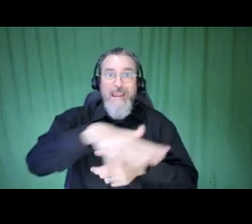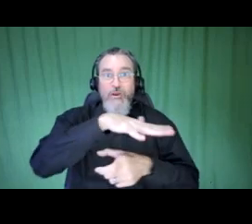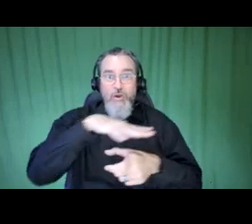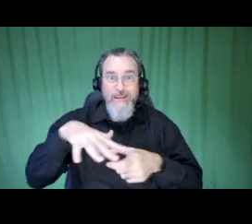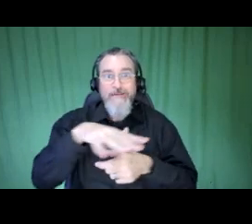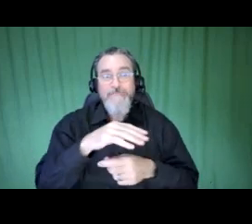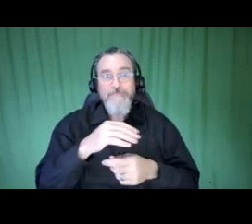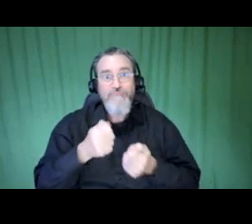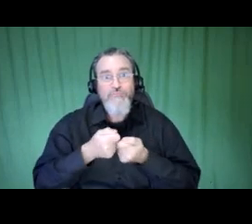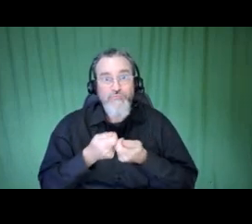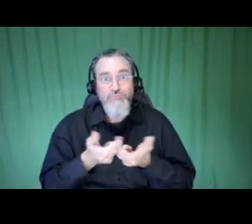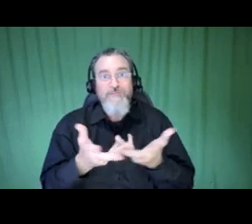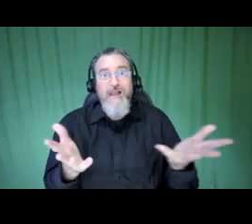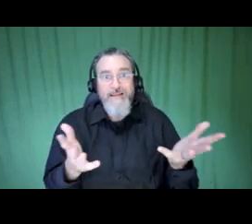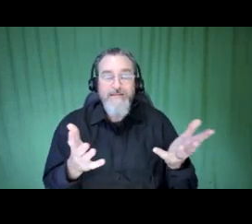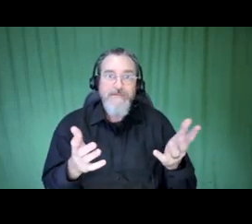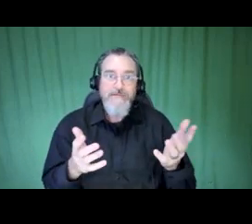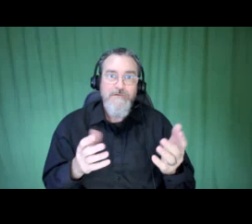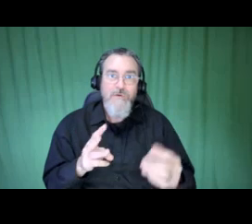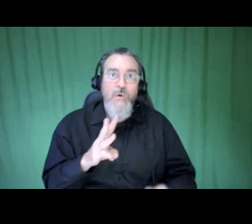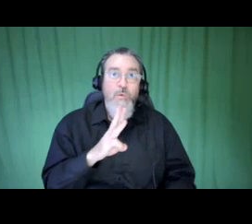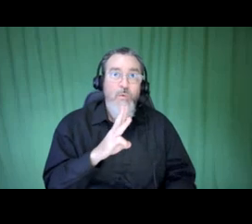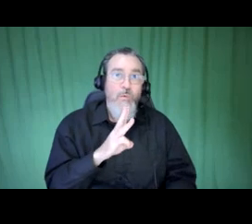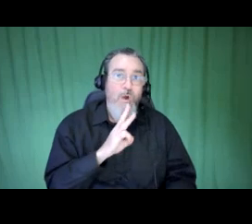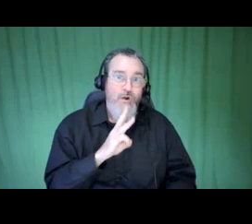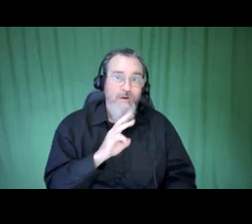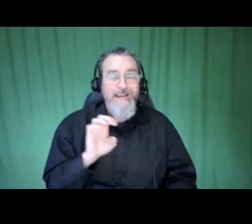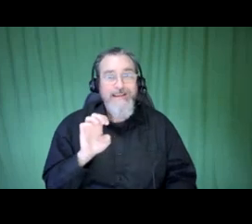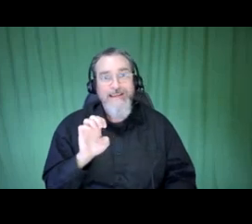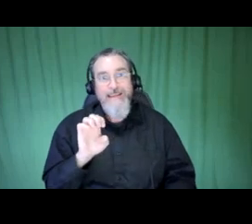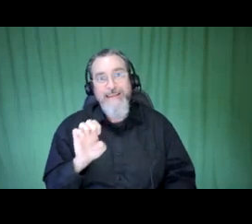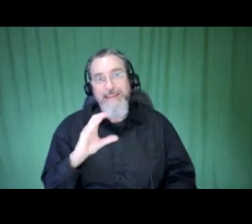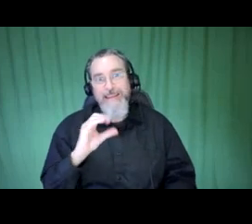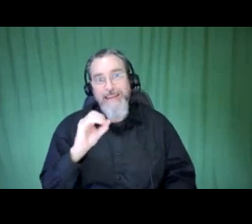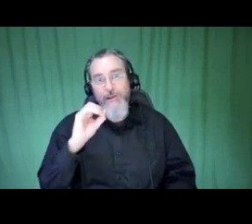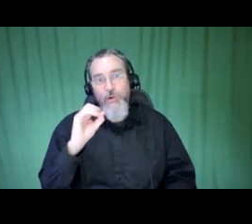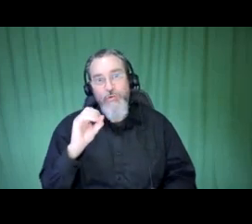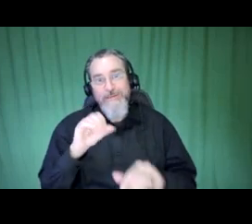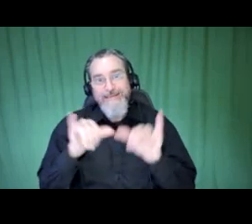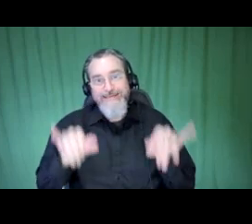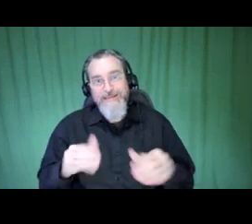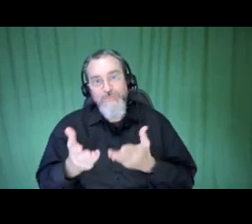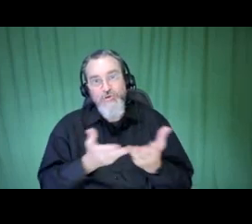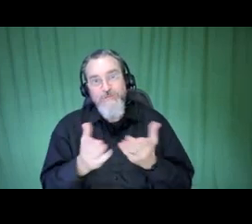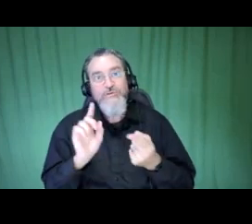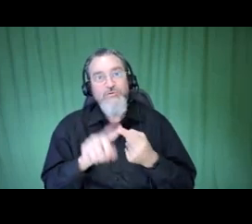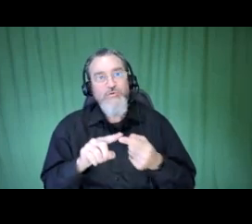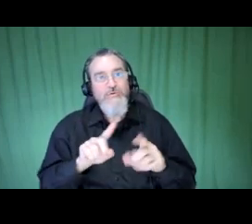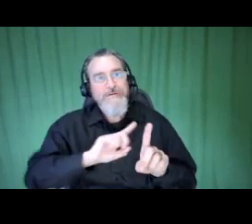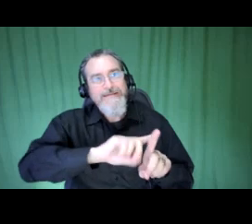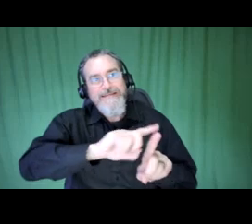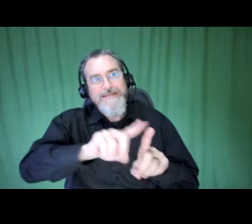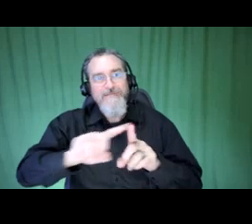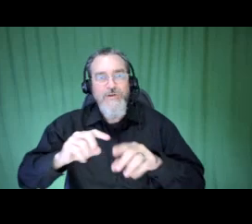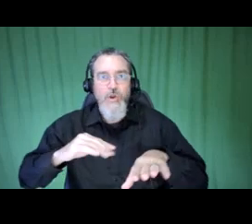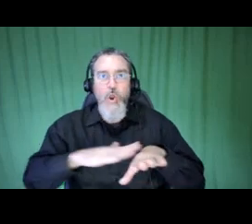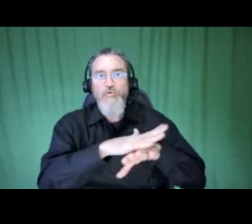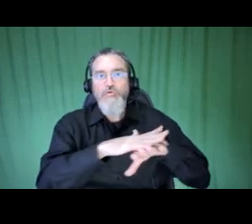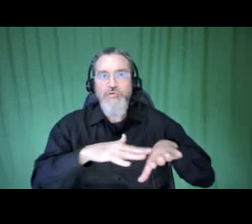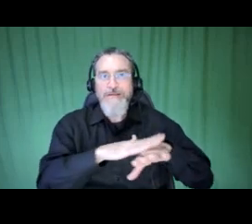a largest amount of ecosystem service to the coastal communities around this freshwater system.